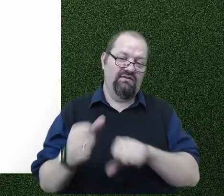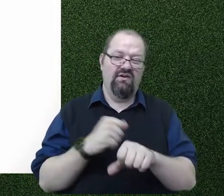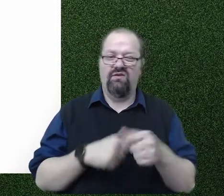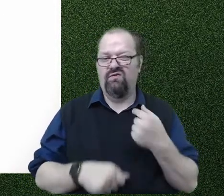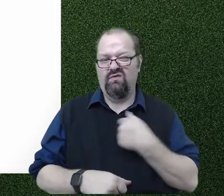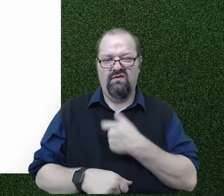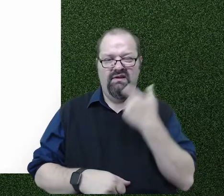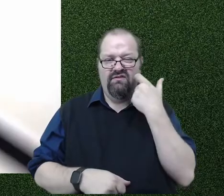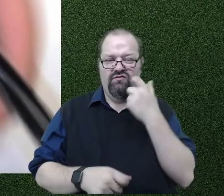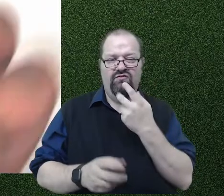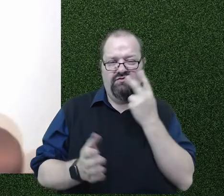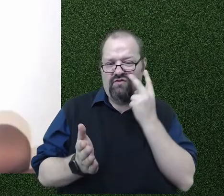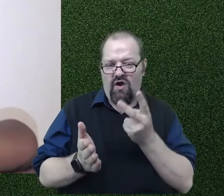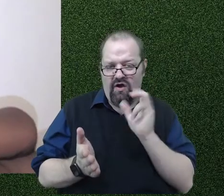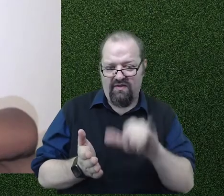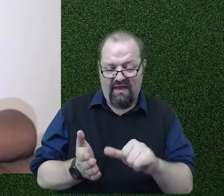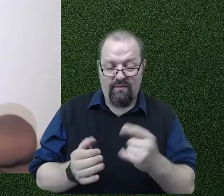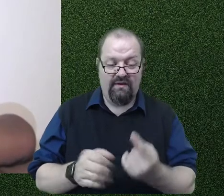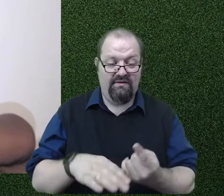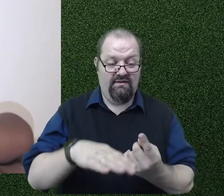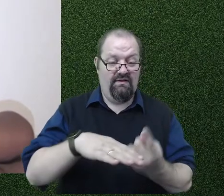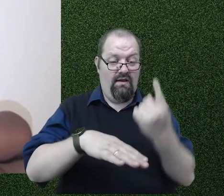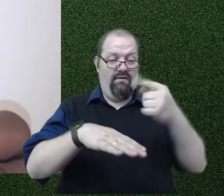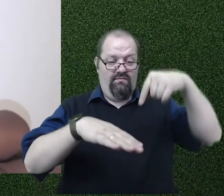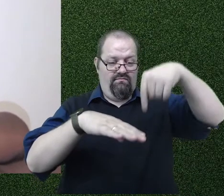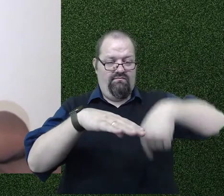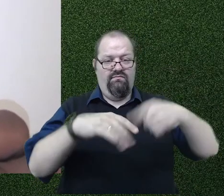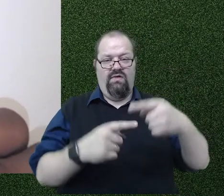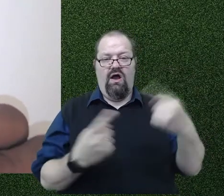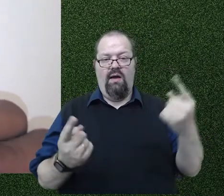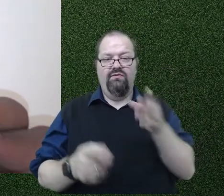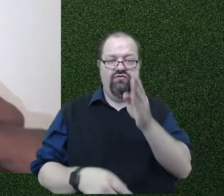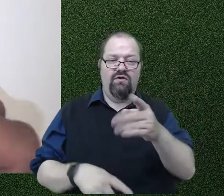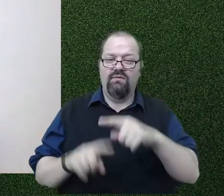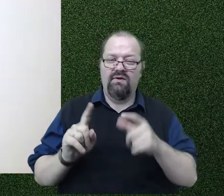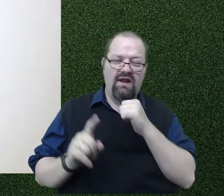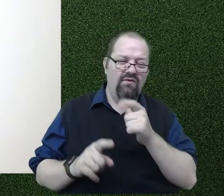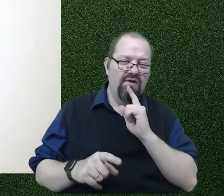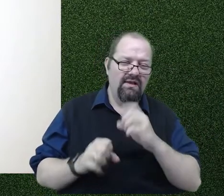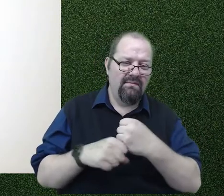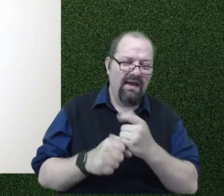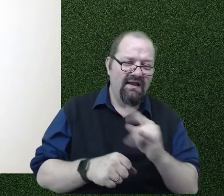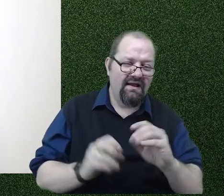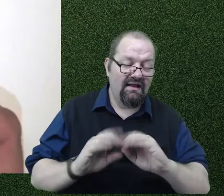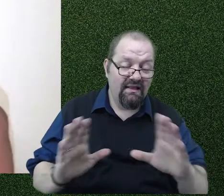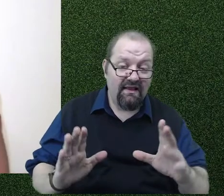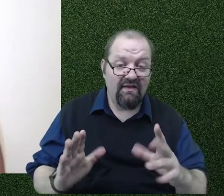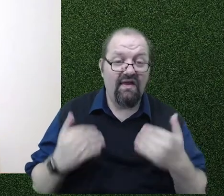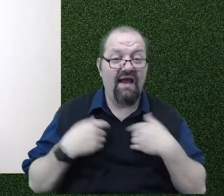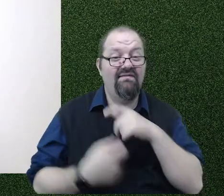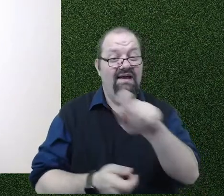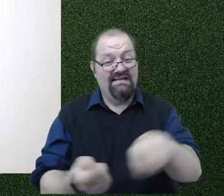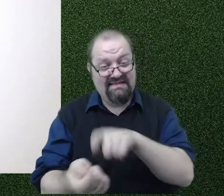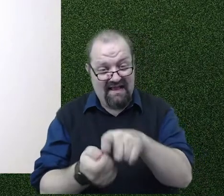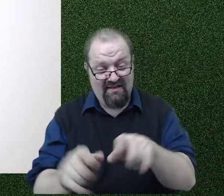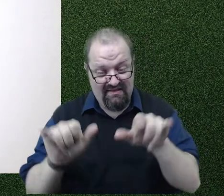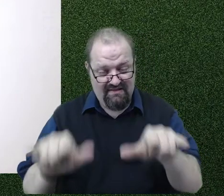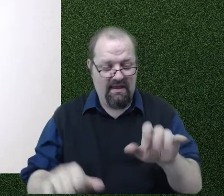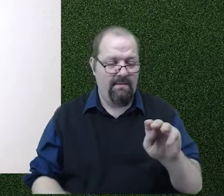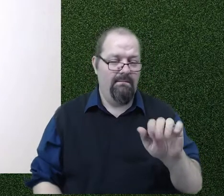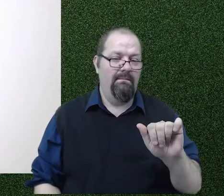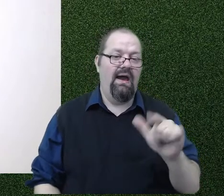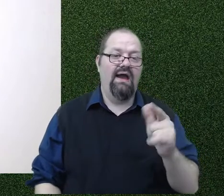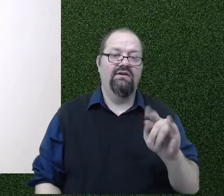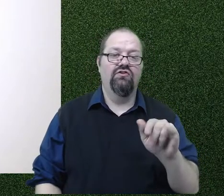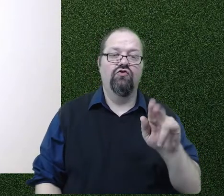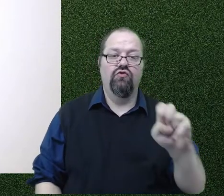that. We saw that they pointed in opposite directions, but we didn't make it clear that they have exactly the same magnitude. It turns out that they